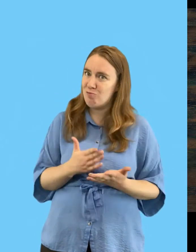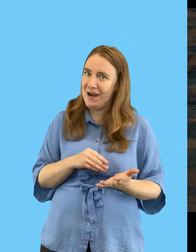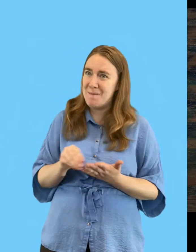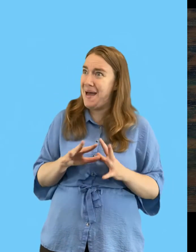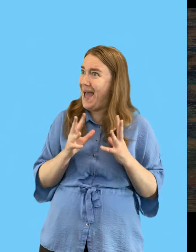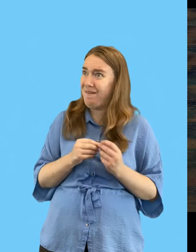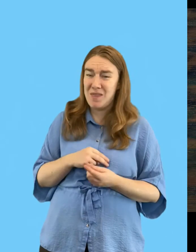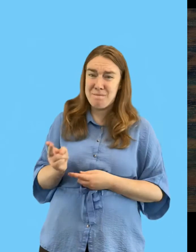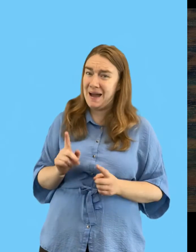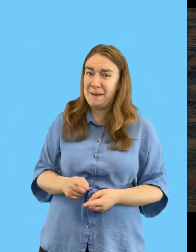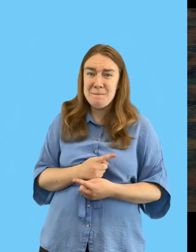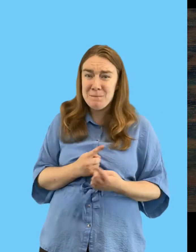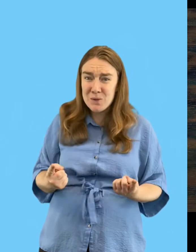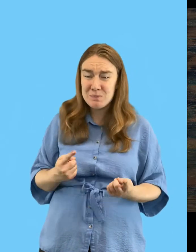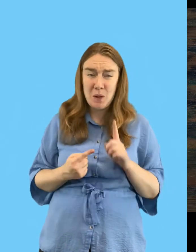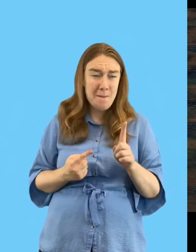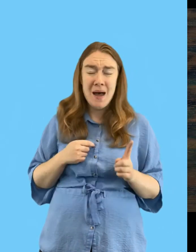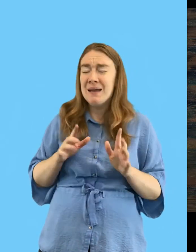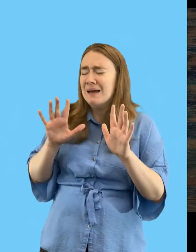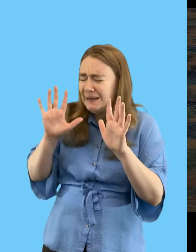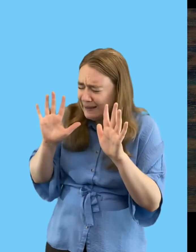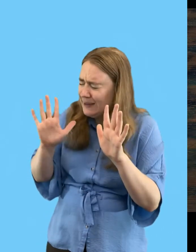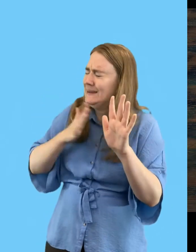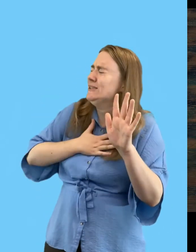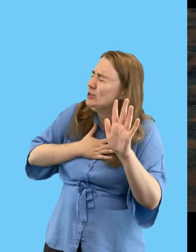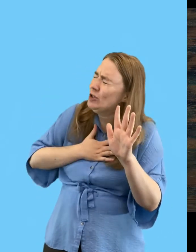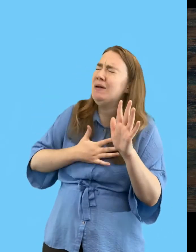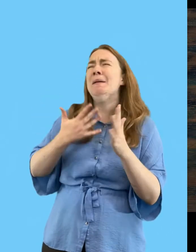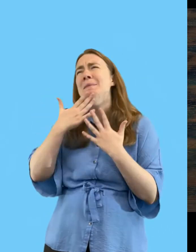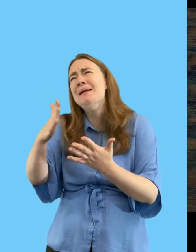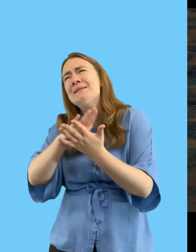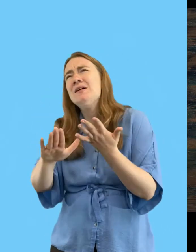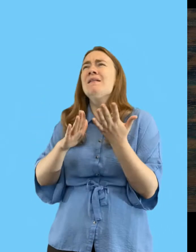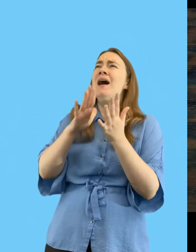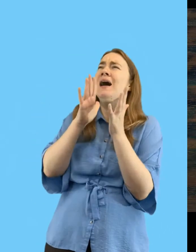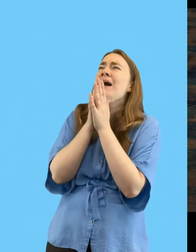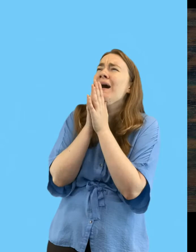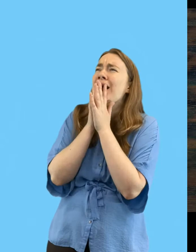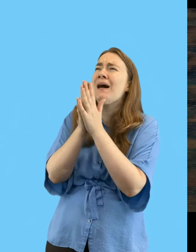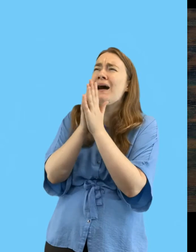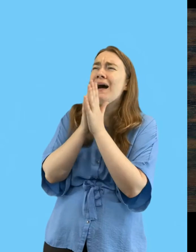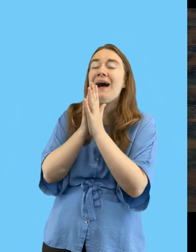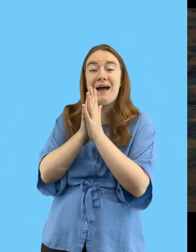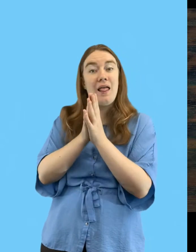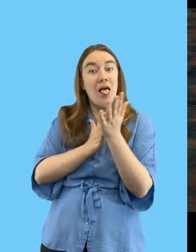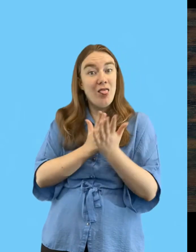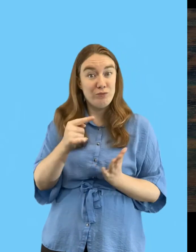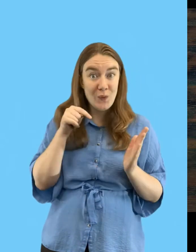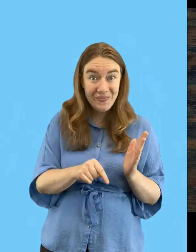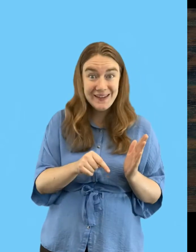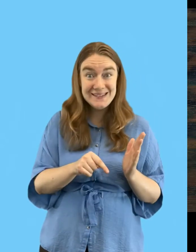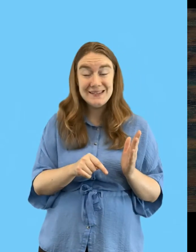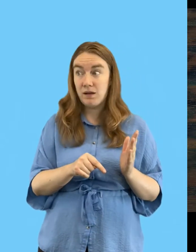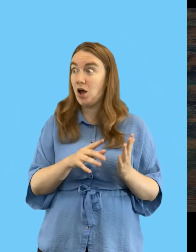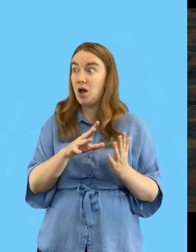he could never pay it back. And yet he throws himself on the mercy of the king. And in doing so, models to